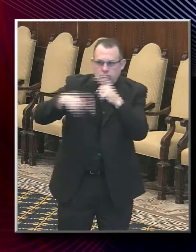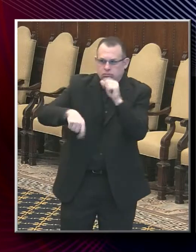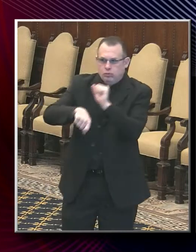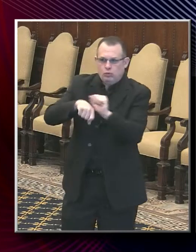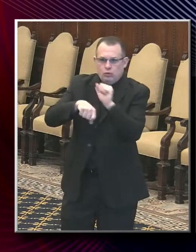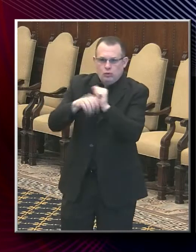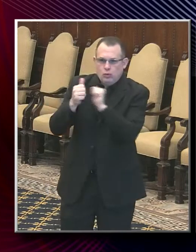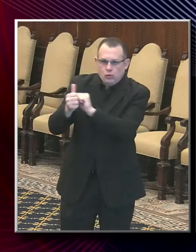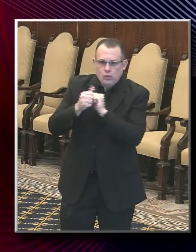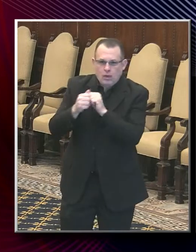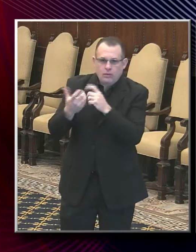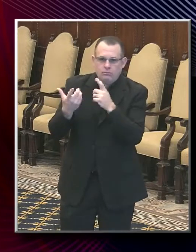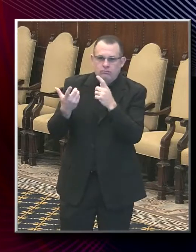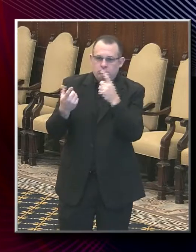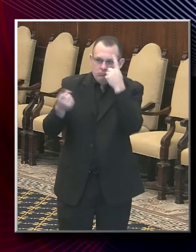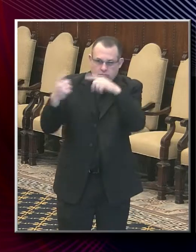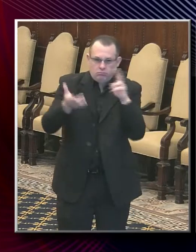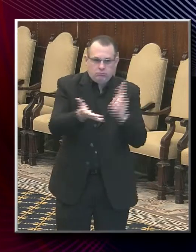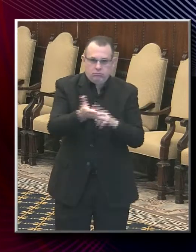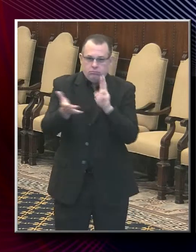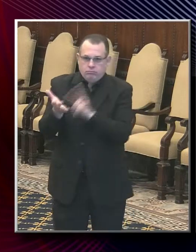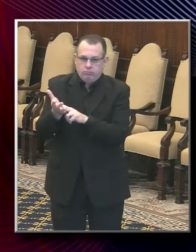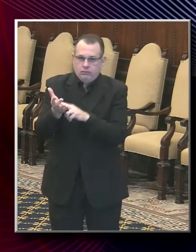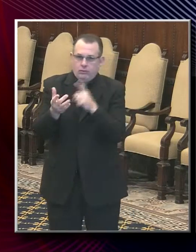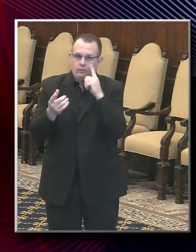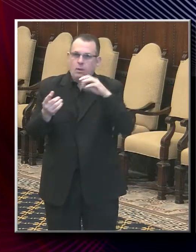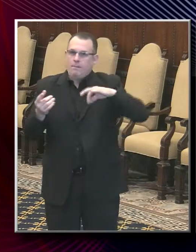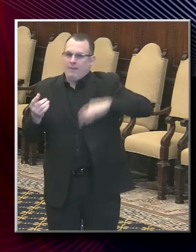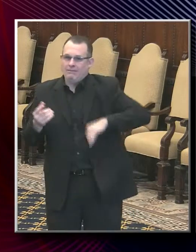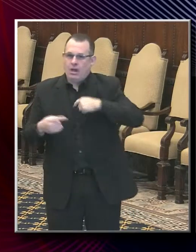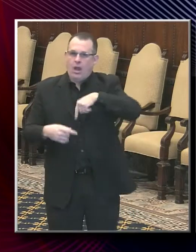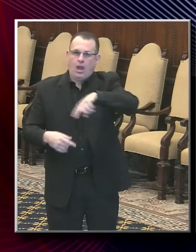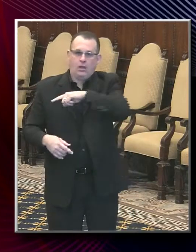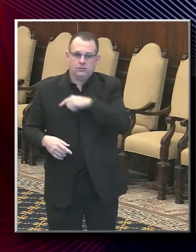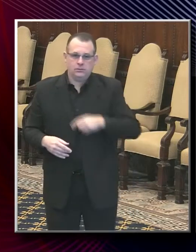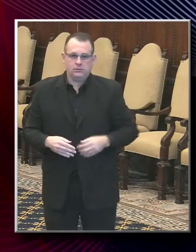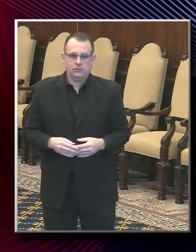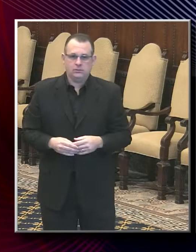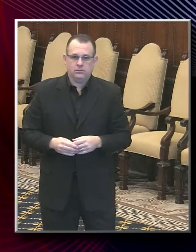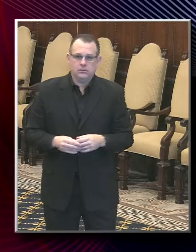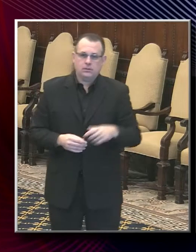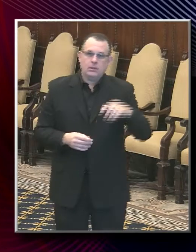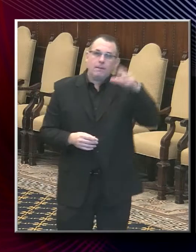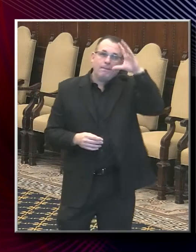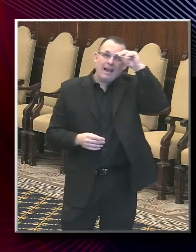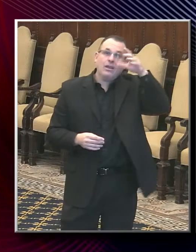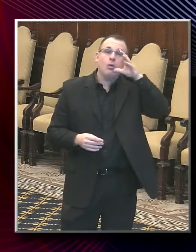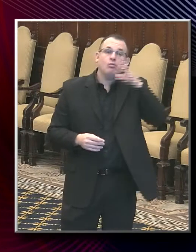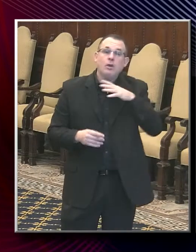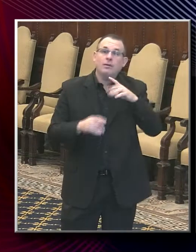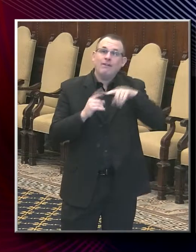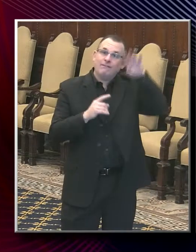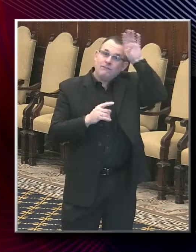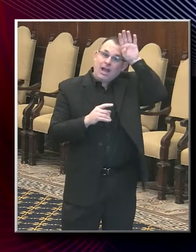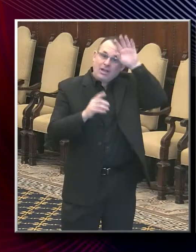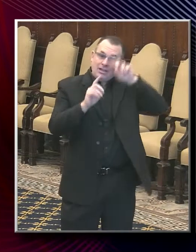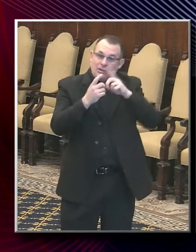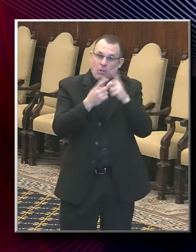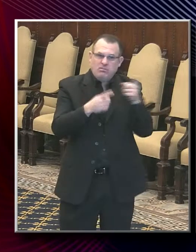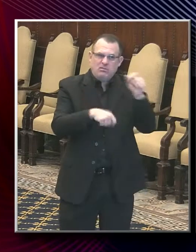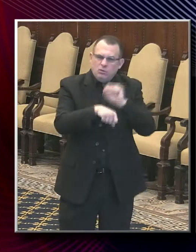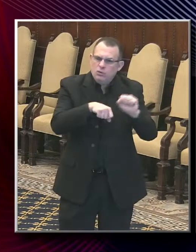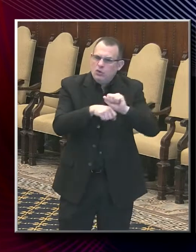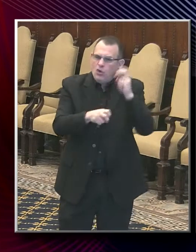deal that makes sense for everyone. The men and women of the Philadelphia Fire Department have been on the front lines of our response to